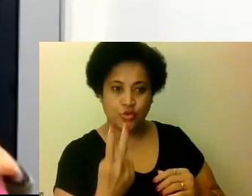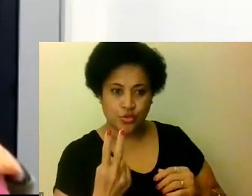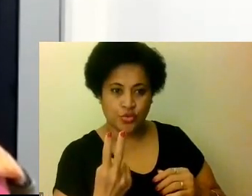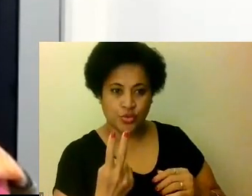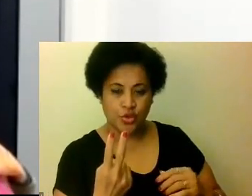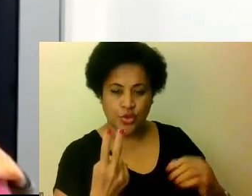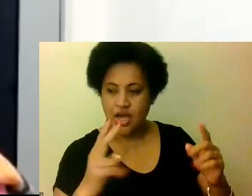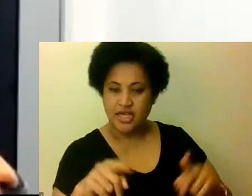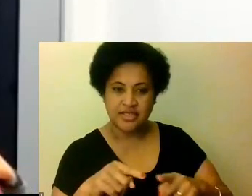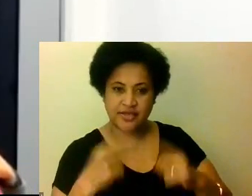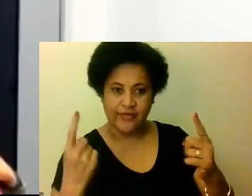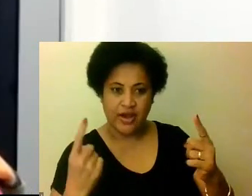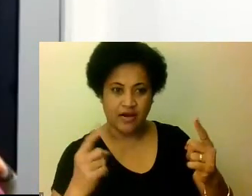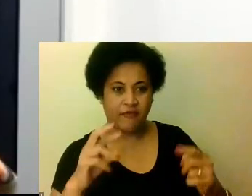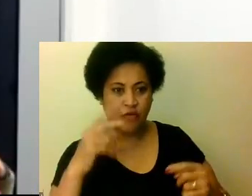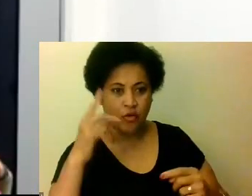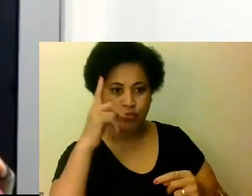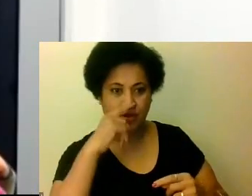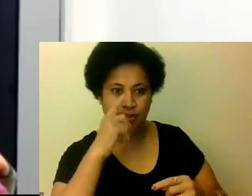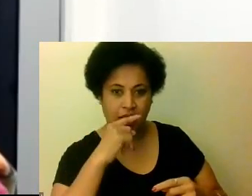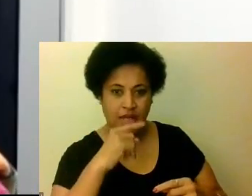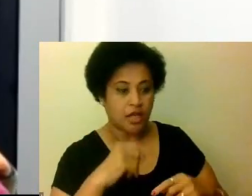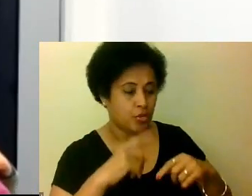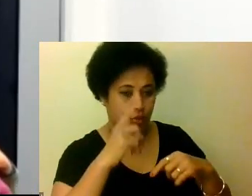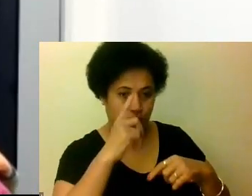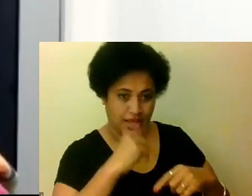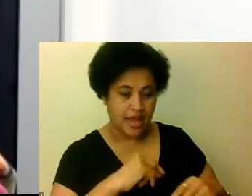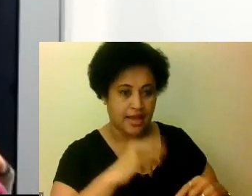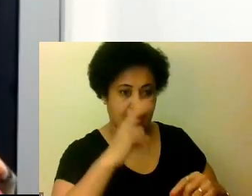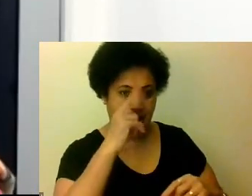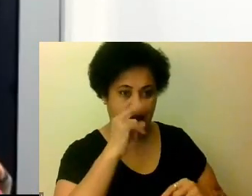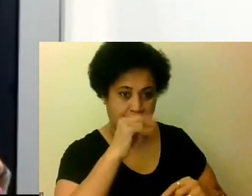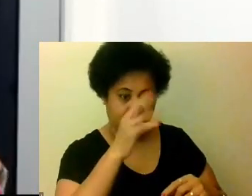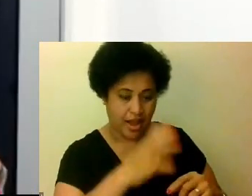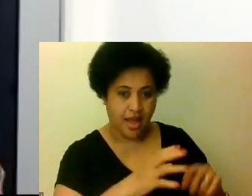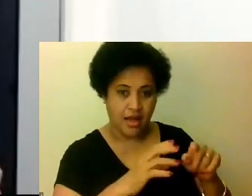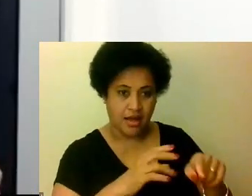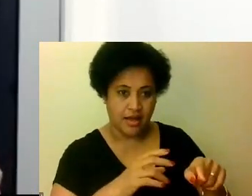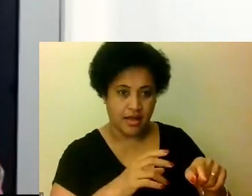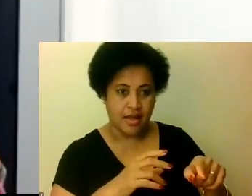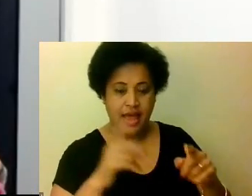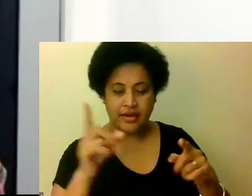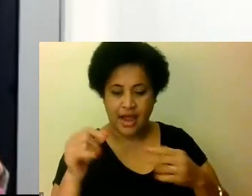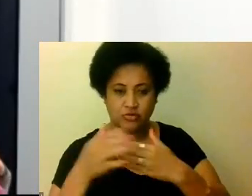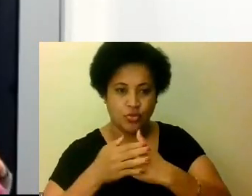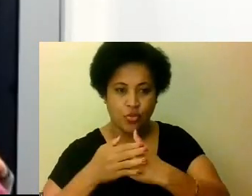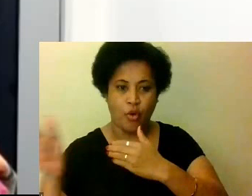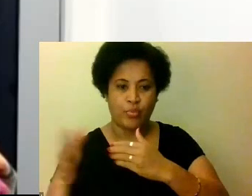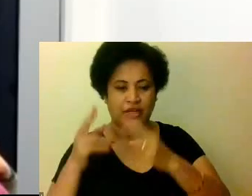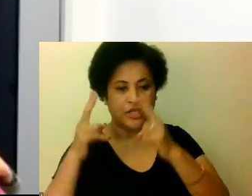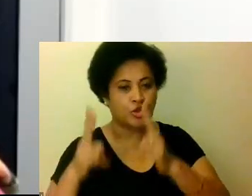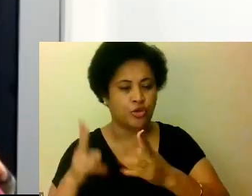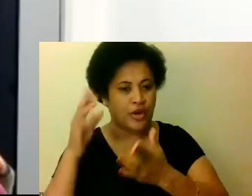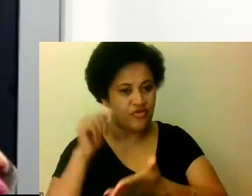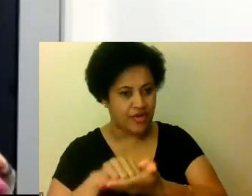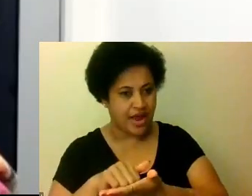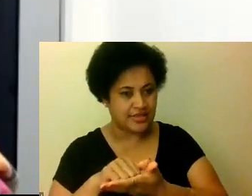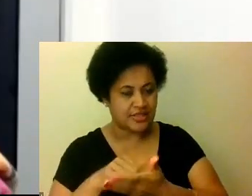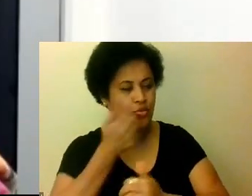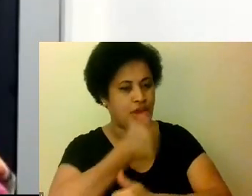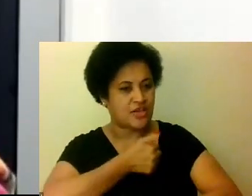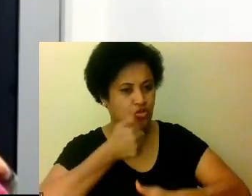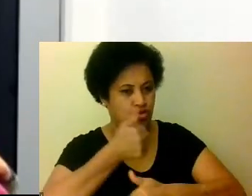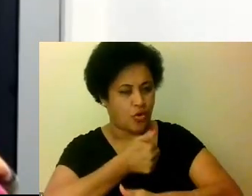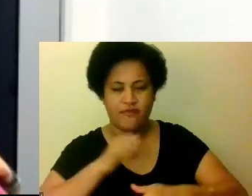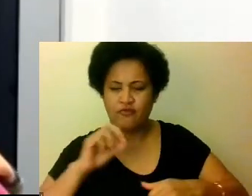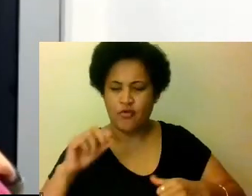can have it being used as a great enabler and a great way of unlocking human rights enjoyment for many people in many